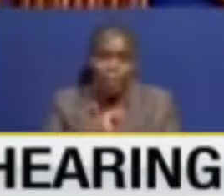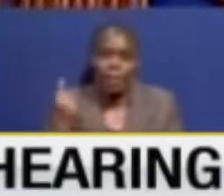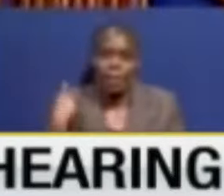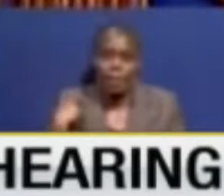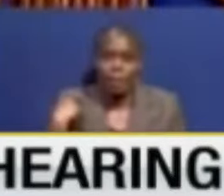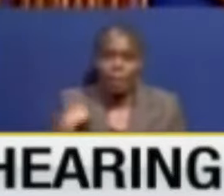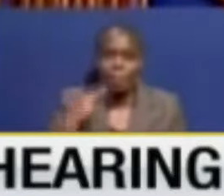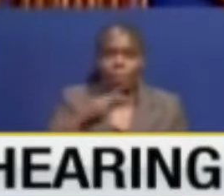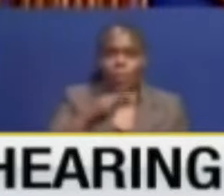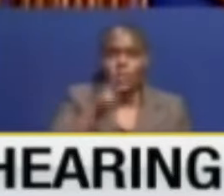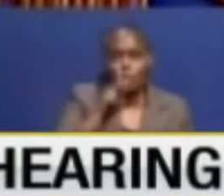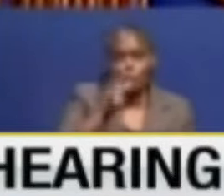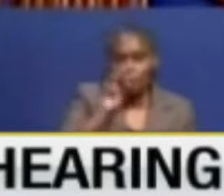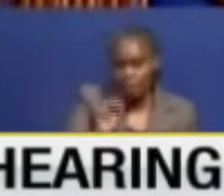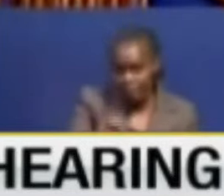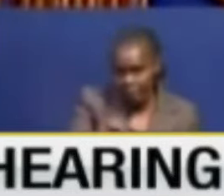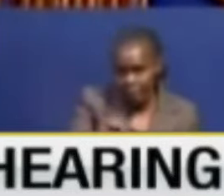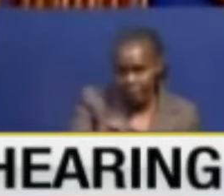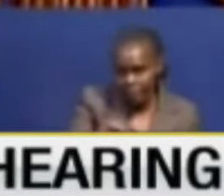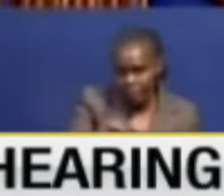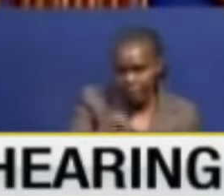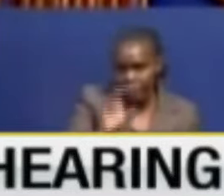number